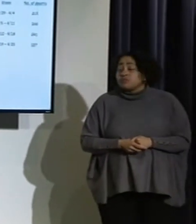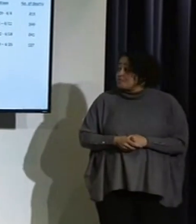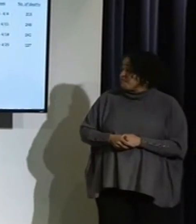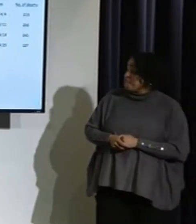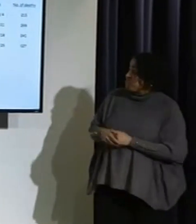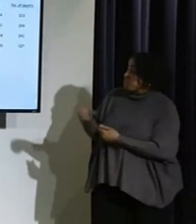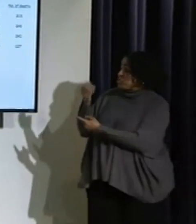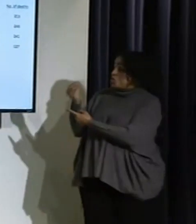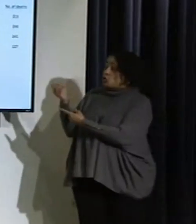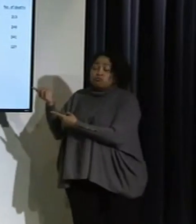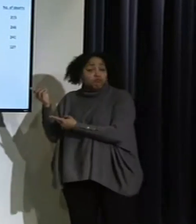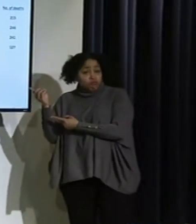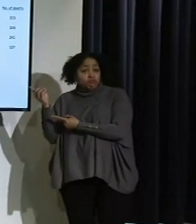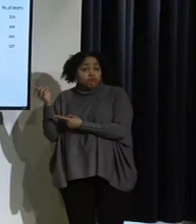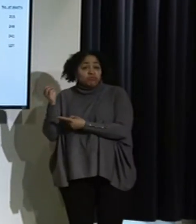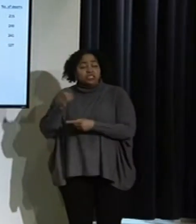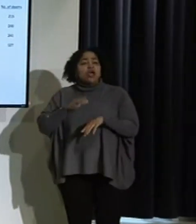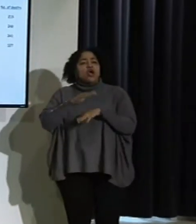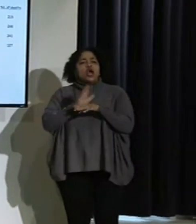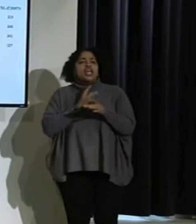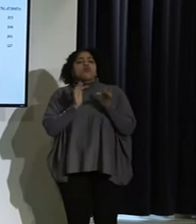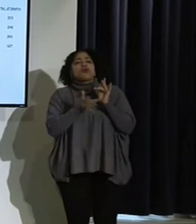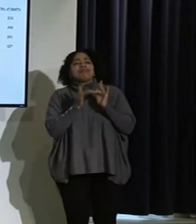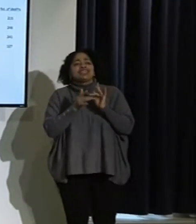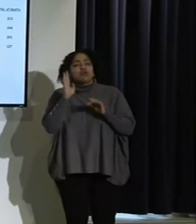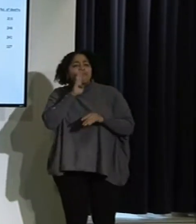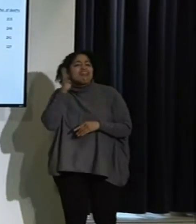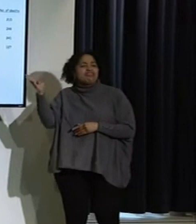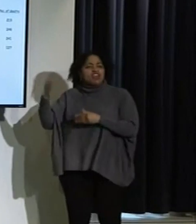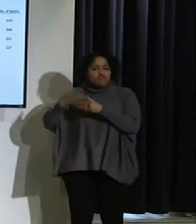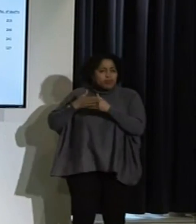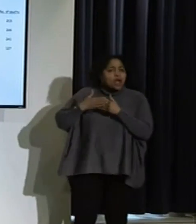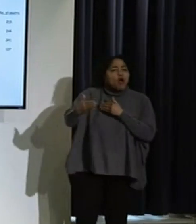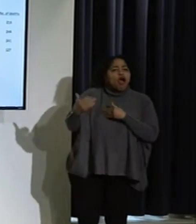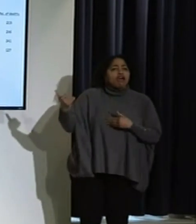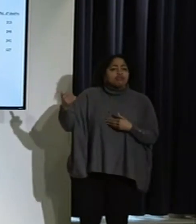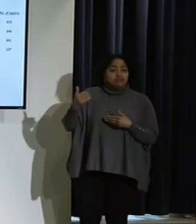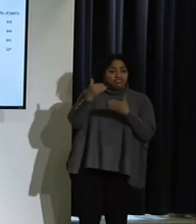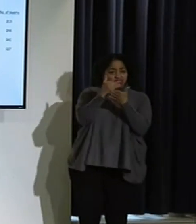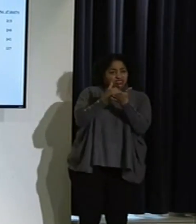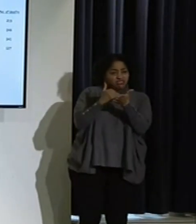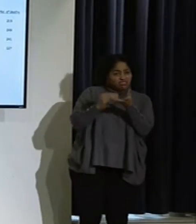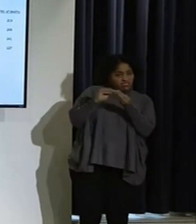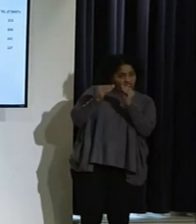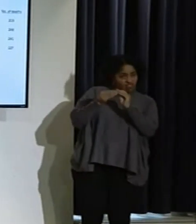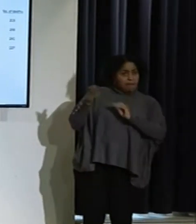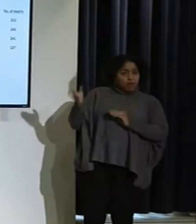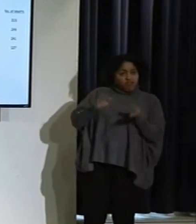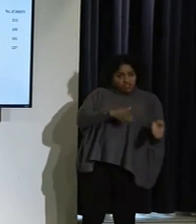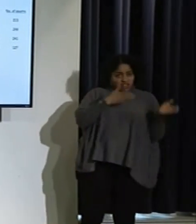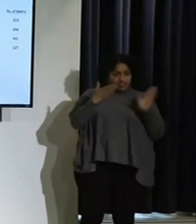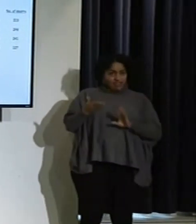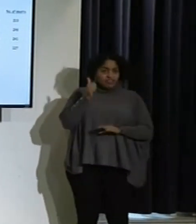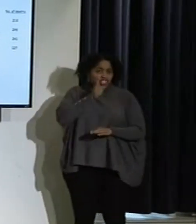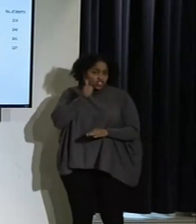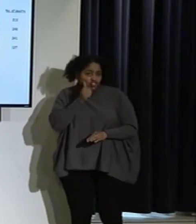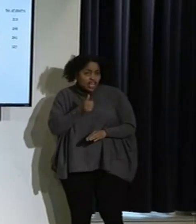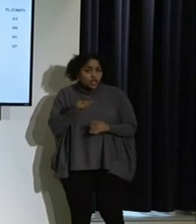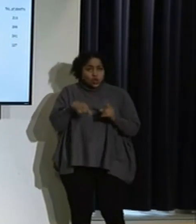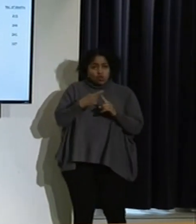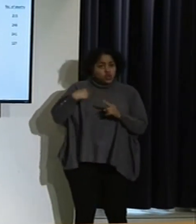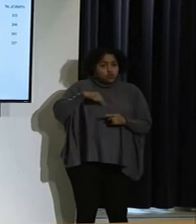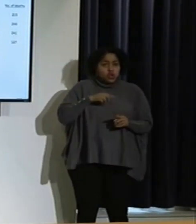And so this is on the city website. It's going to be on here from now. It lists the number of deaths each day. So